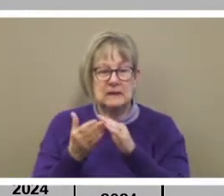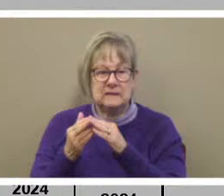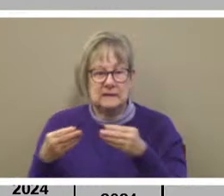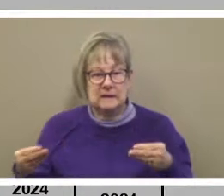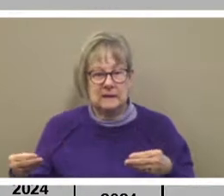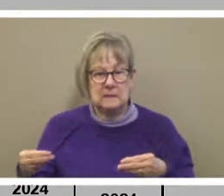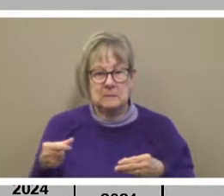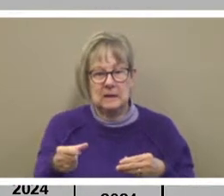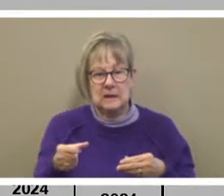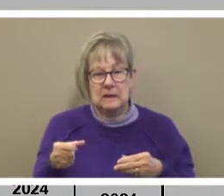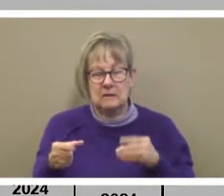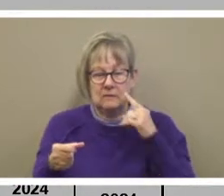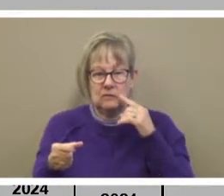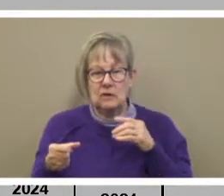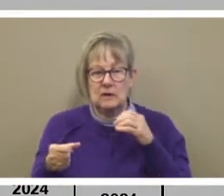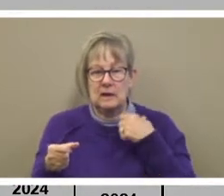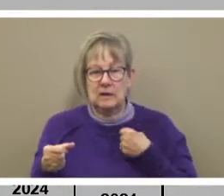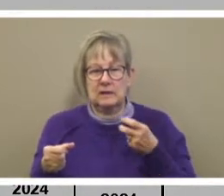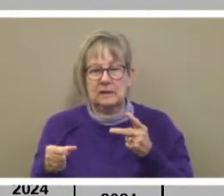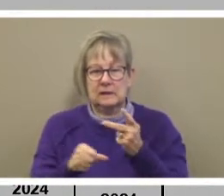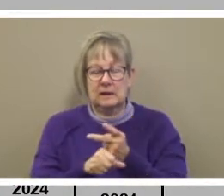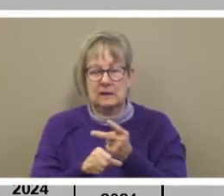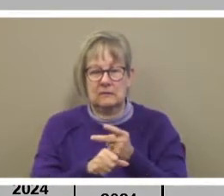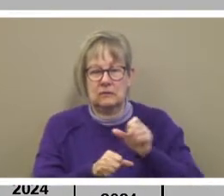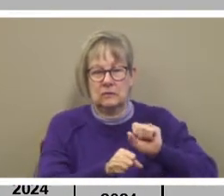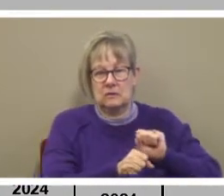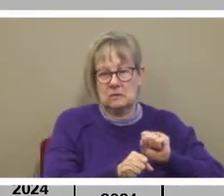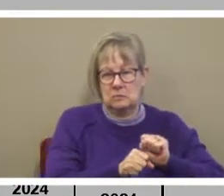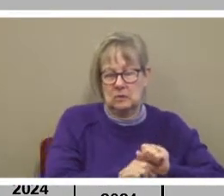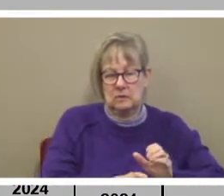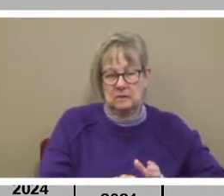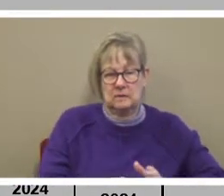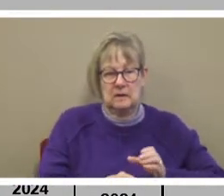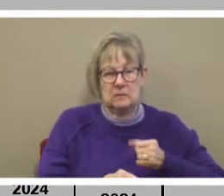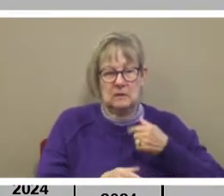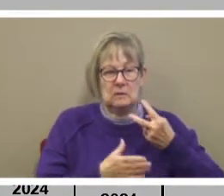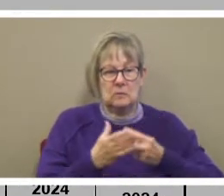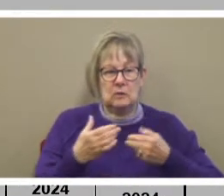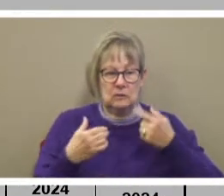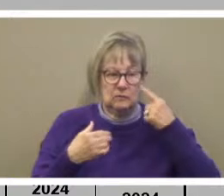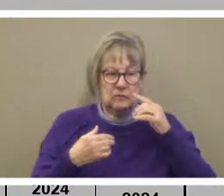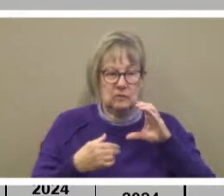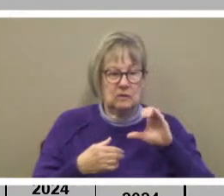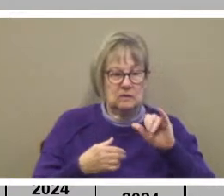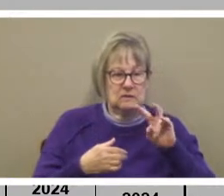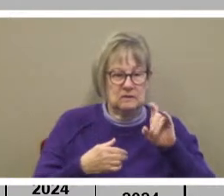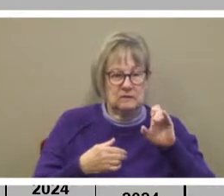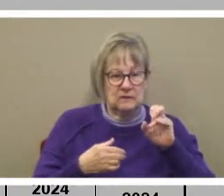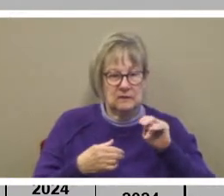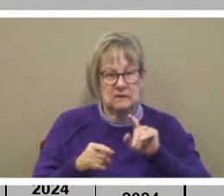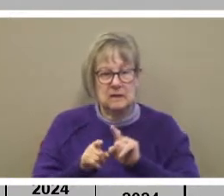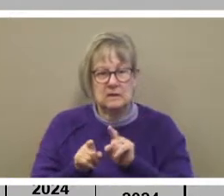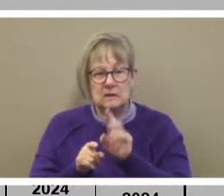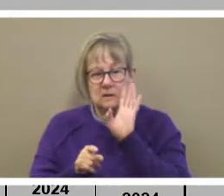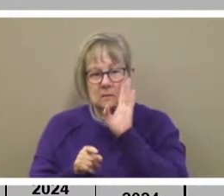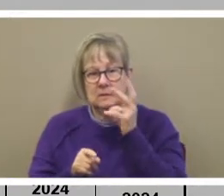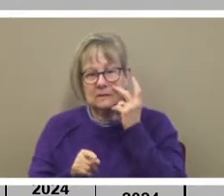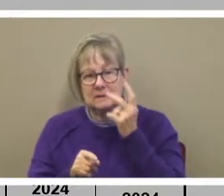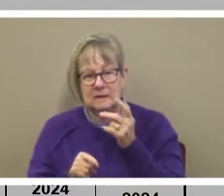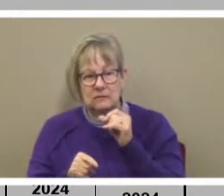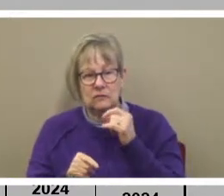to healthcare for our employees. And so we have it both for our civilians, and then you'll see for the police